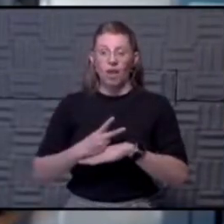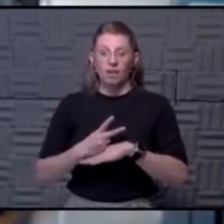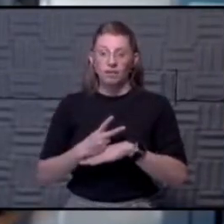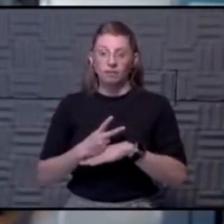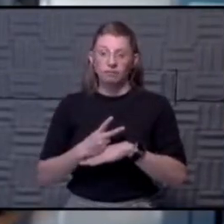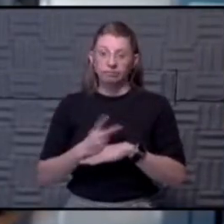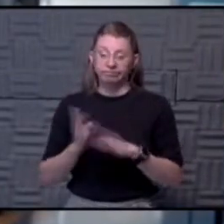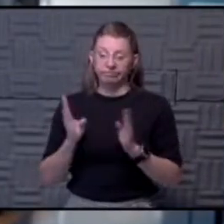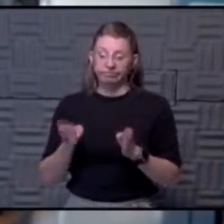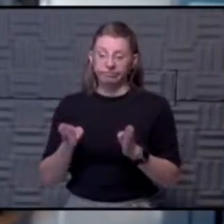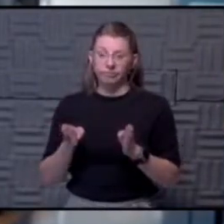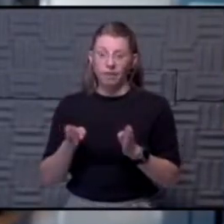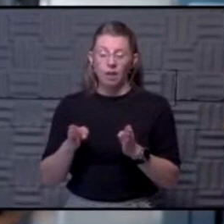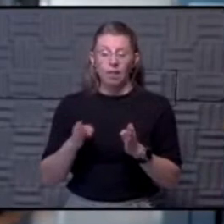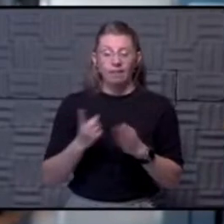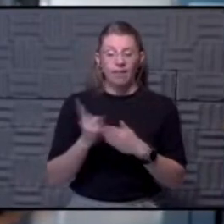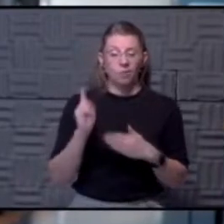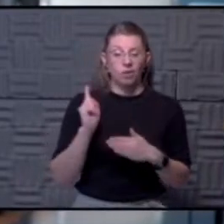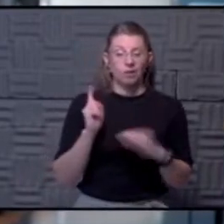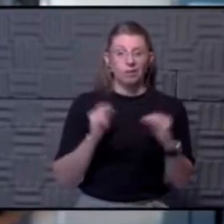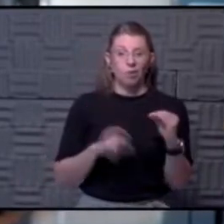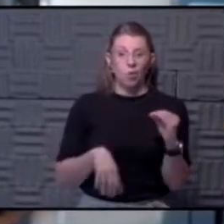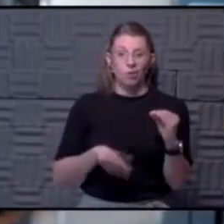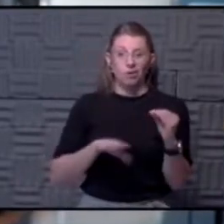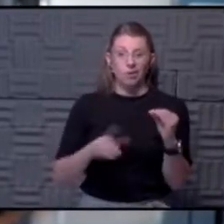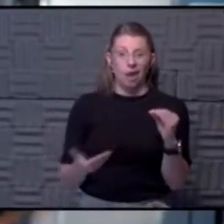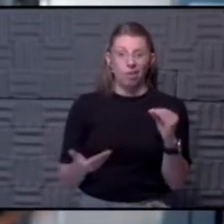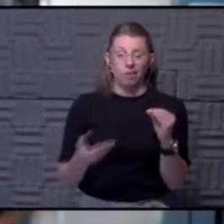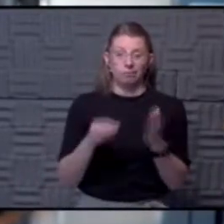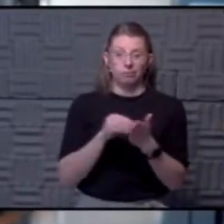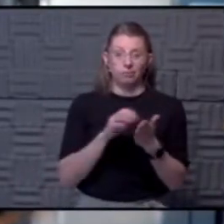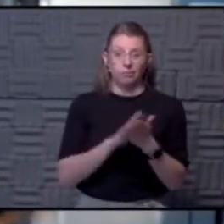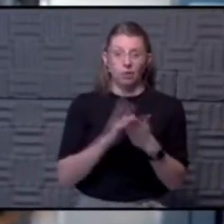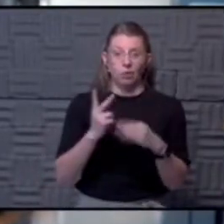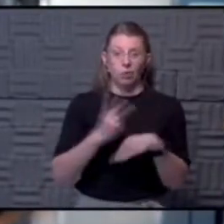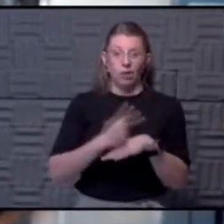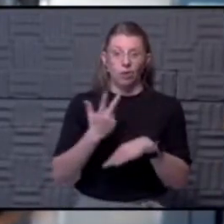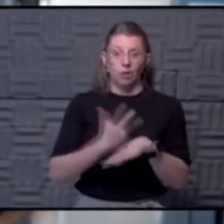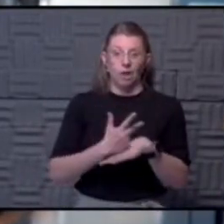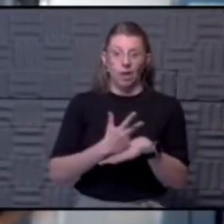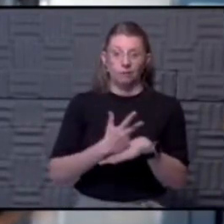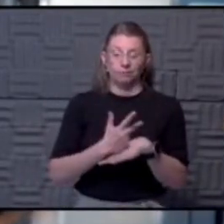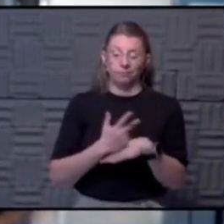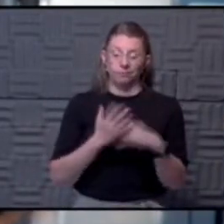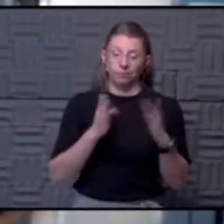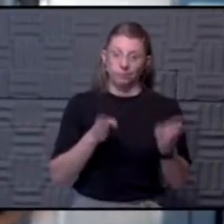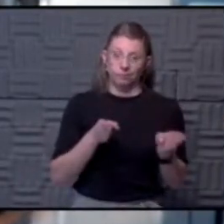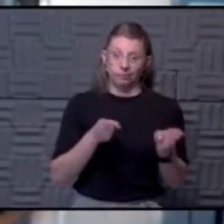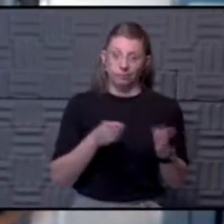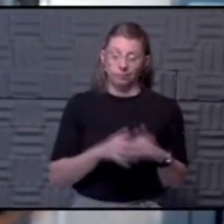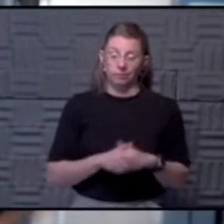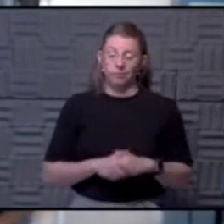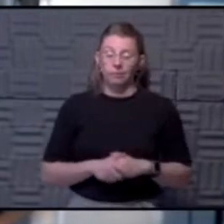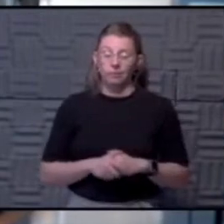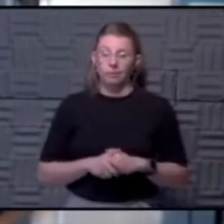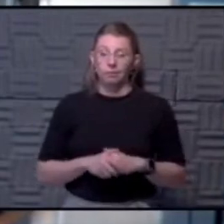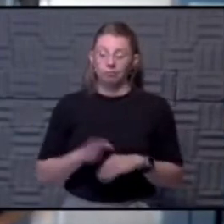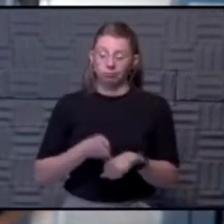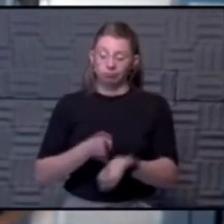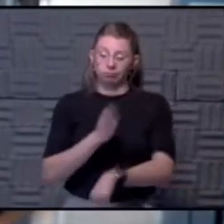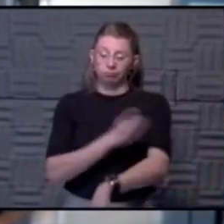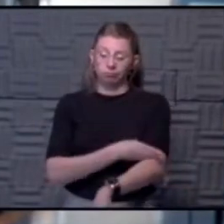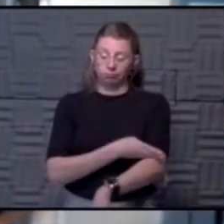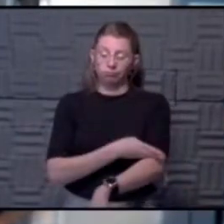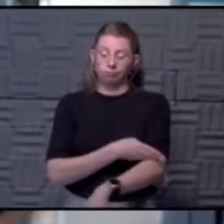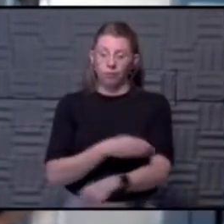and there was one period last week where we had 0 deaths recorded over a 2 or 3 day period. So I mean, it's really improving the number